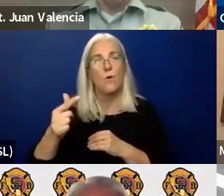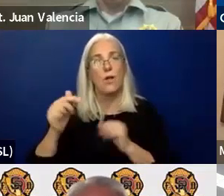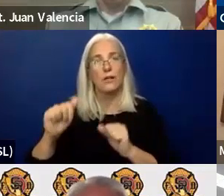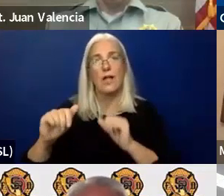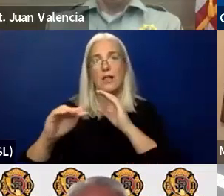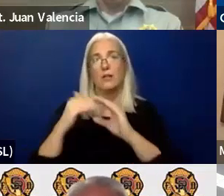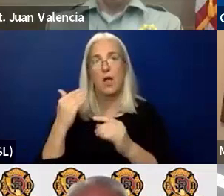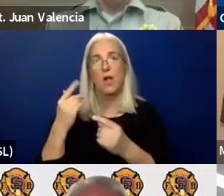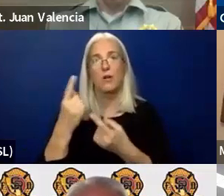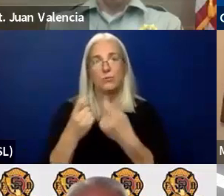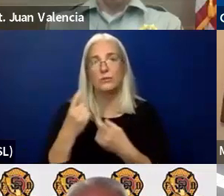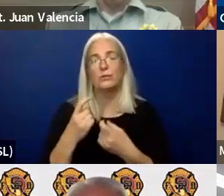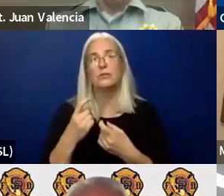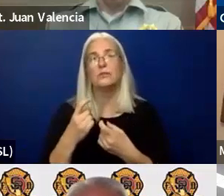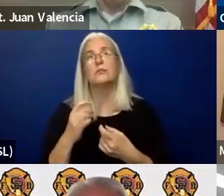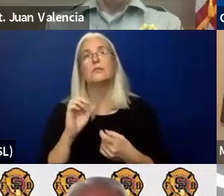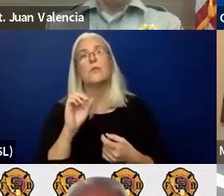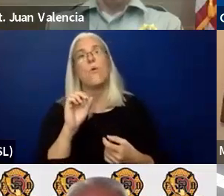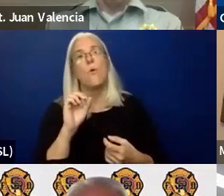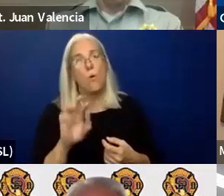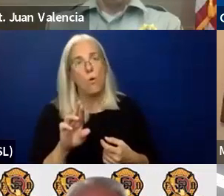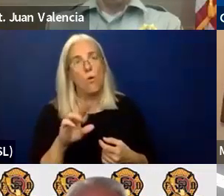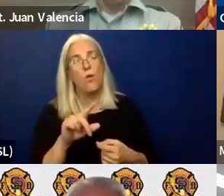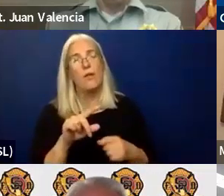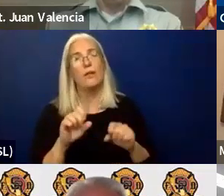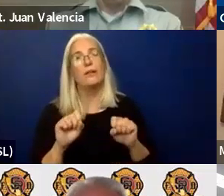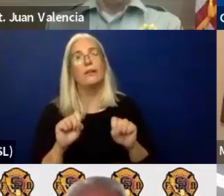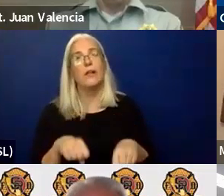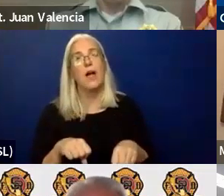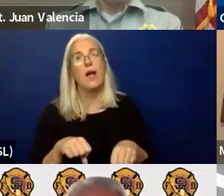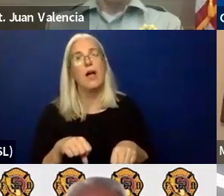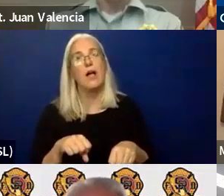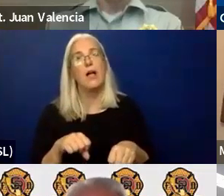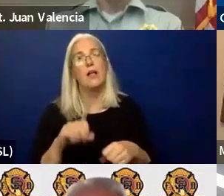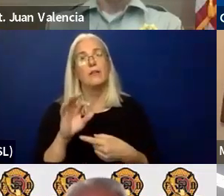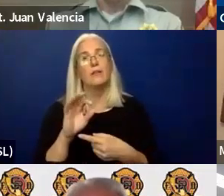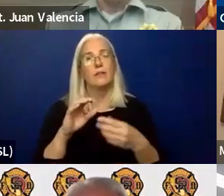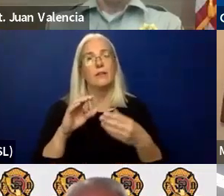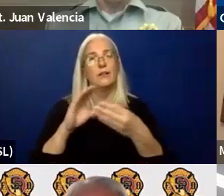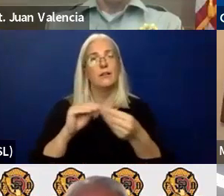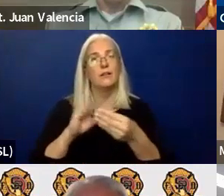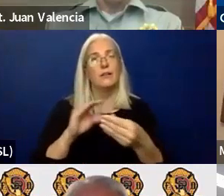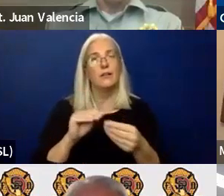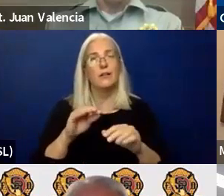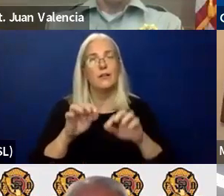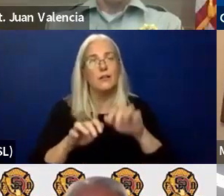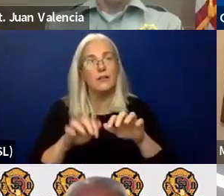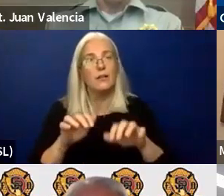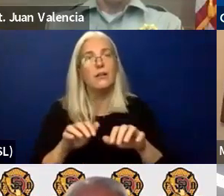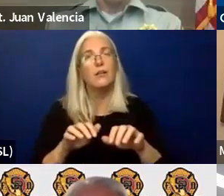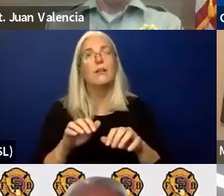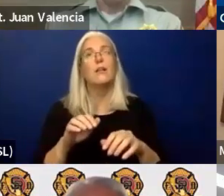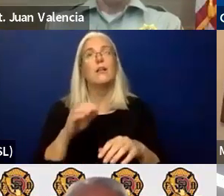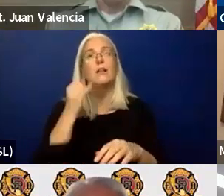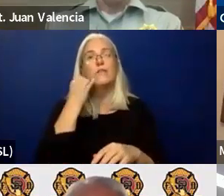publicaffairs@sonoma-county.org. Or you're also invited to leave questions in the comments box for those on Facebook Live, following